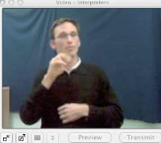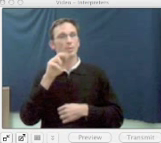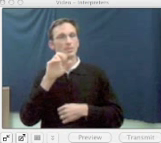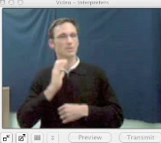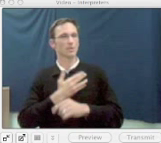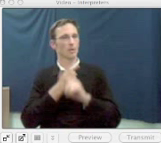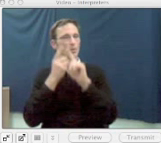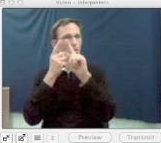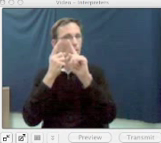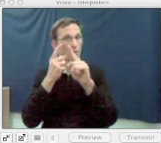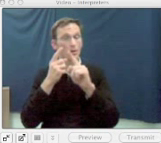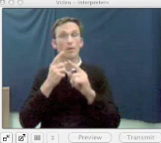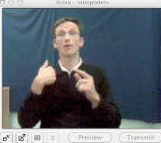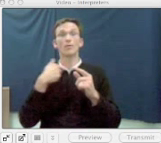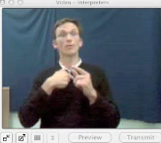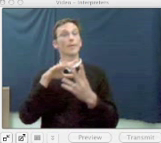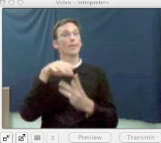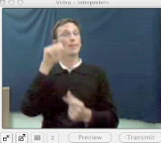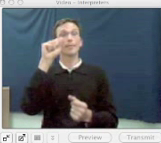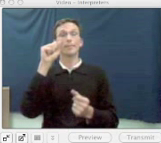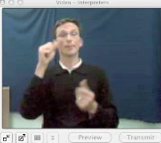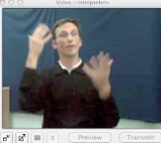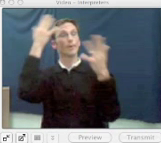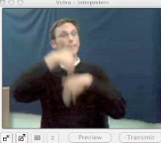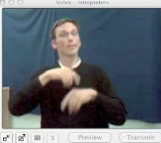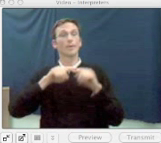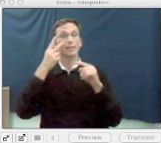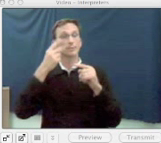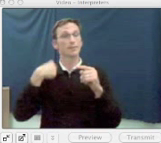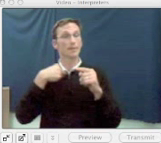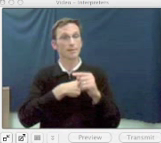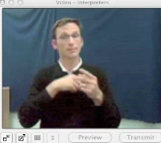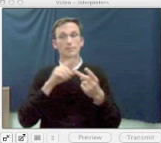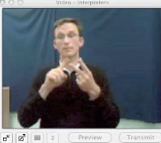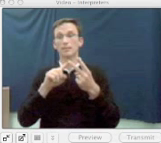beyond self-determinacy and agency.